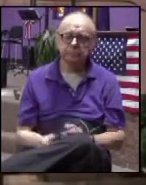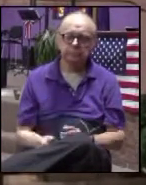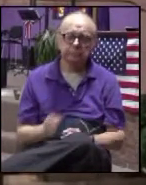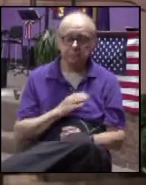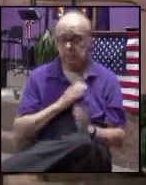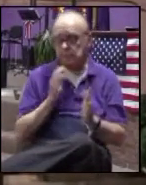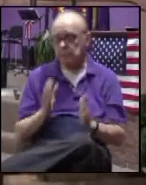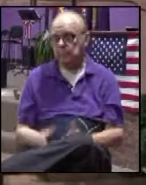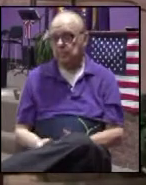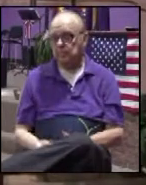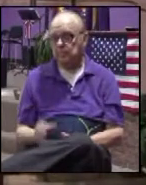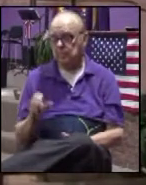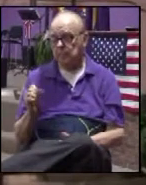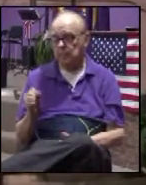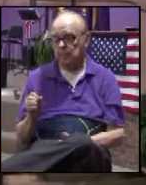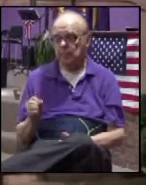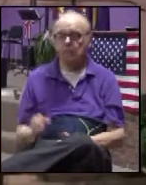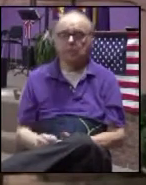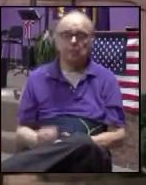Christians,